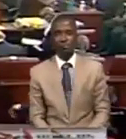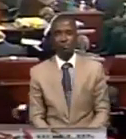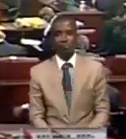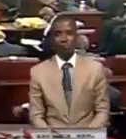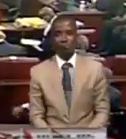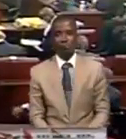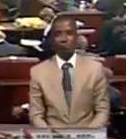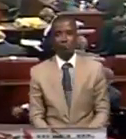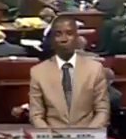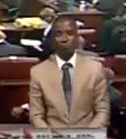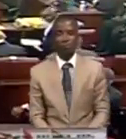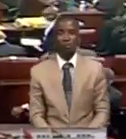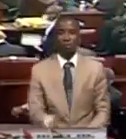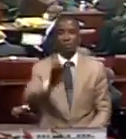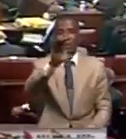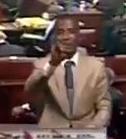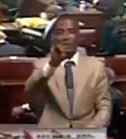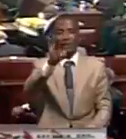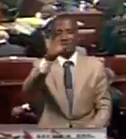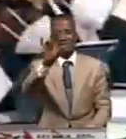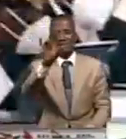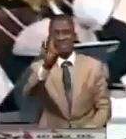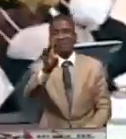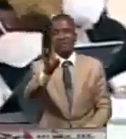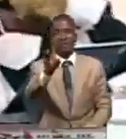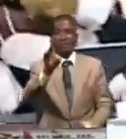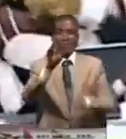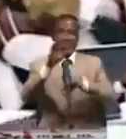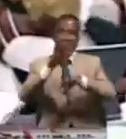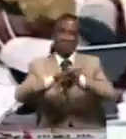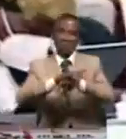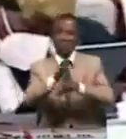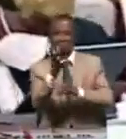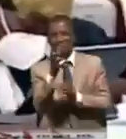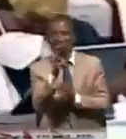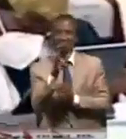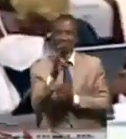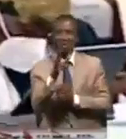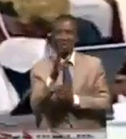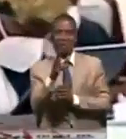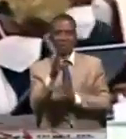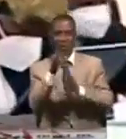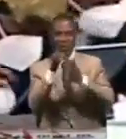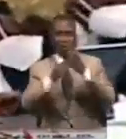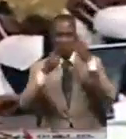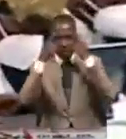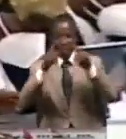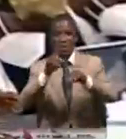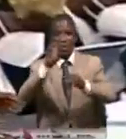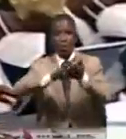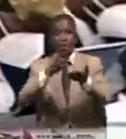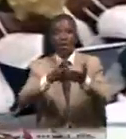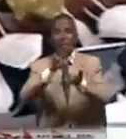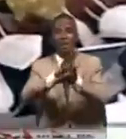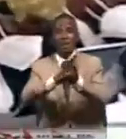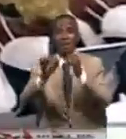Yes, my Lord, CI 87 on what will happen to the witness statement if you choose not